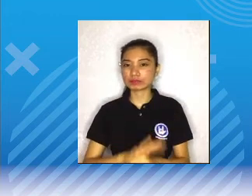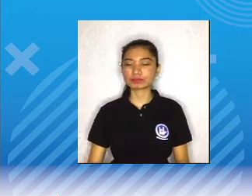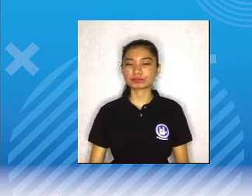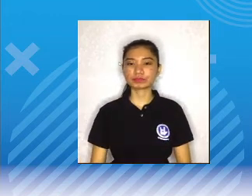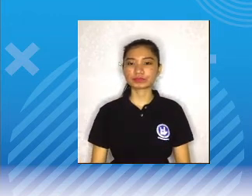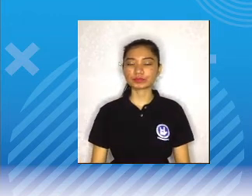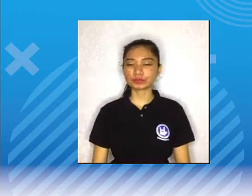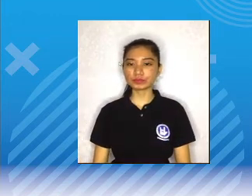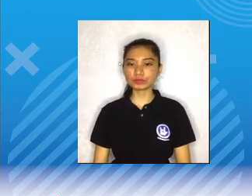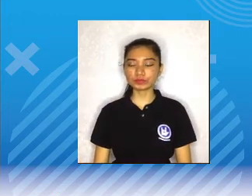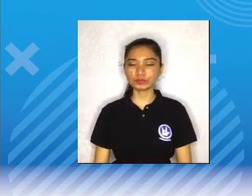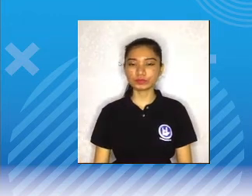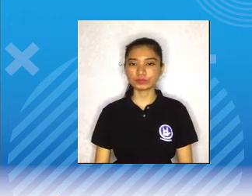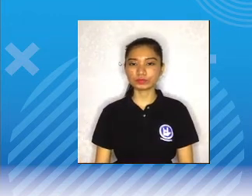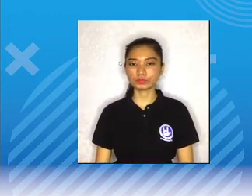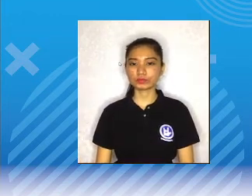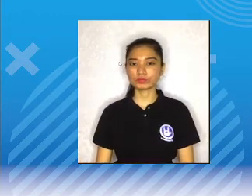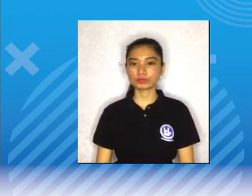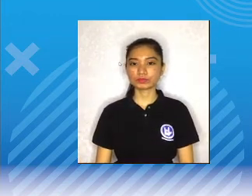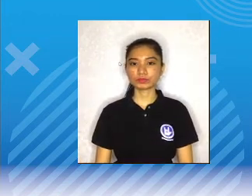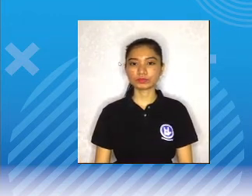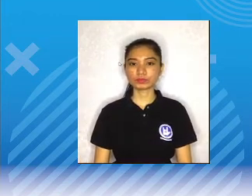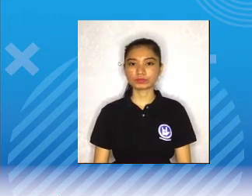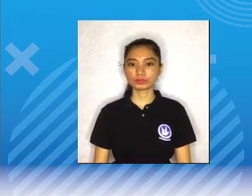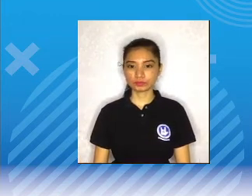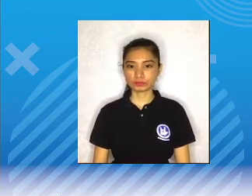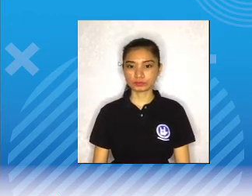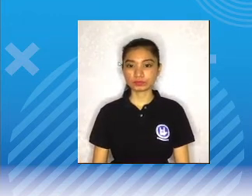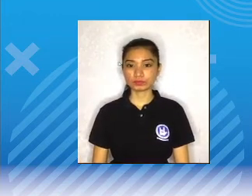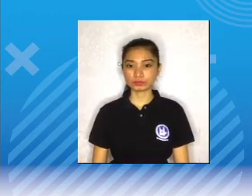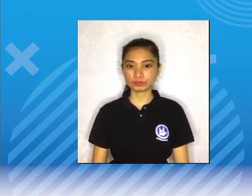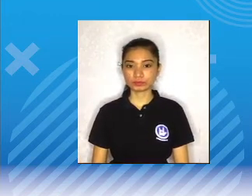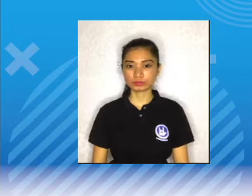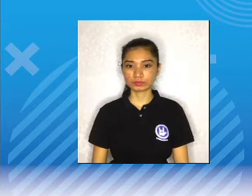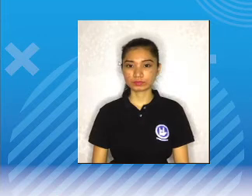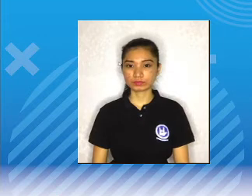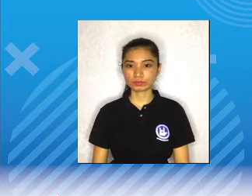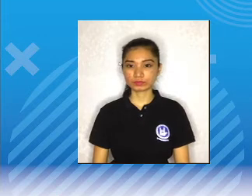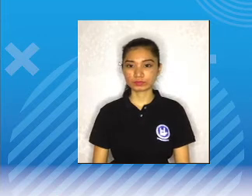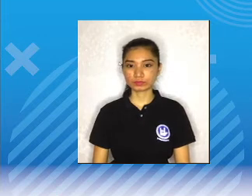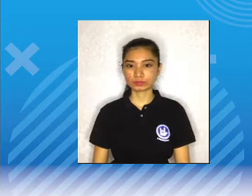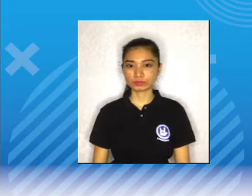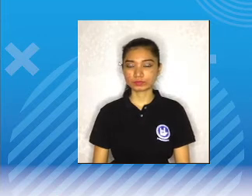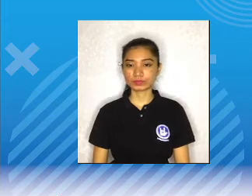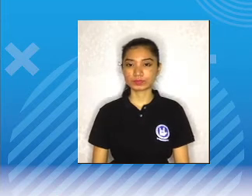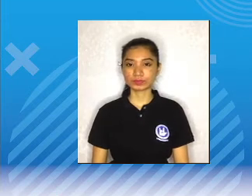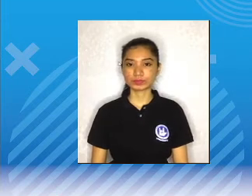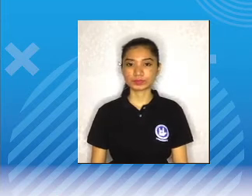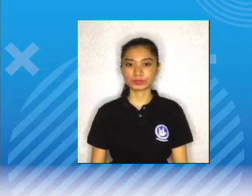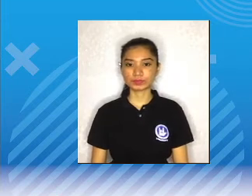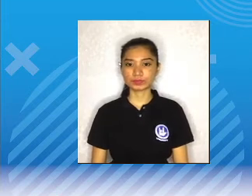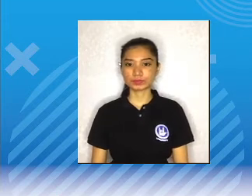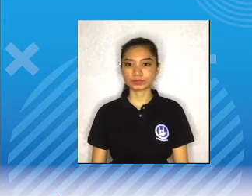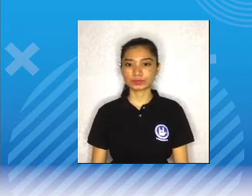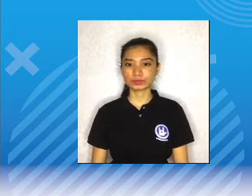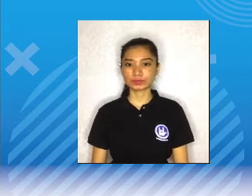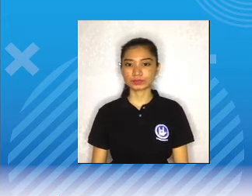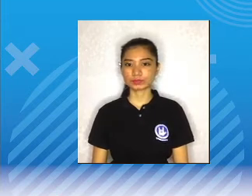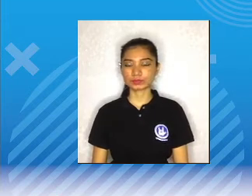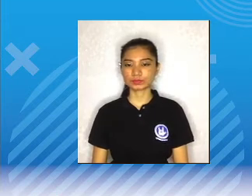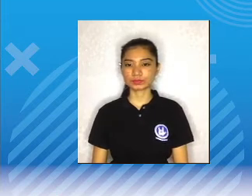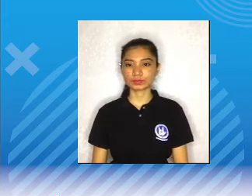So, nagkakaroon tayo ng poor emotion control because of those worst case scenario